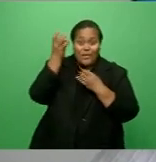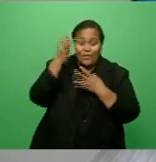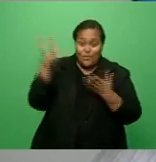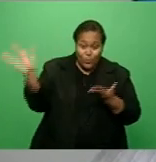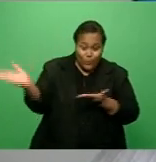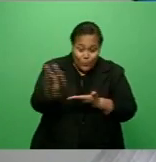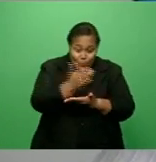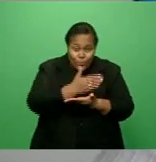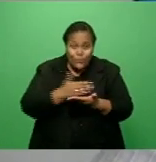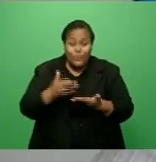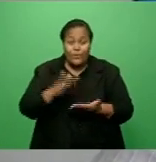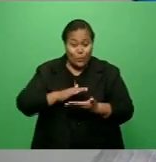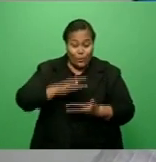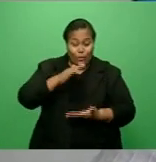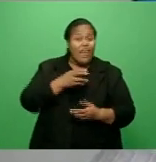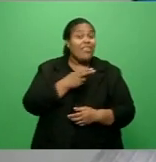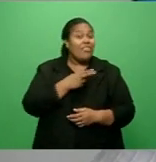then